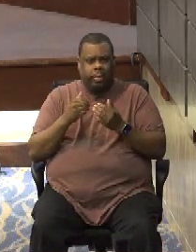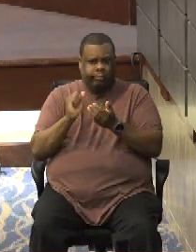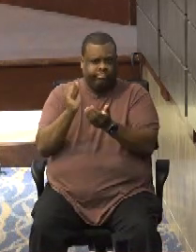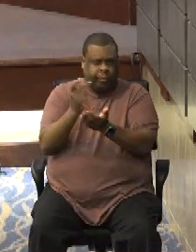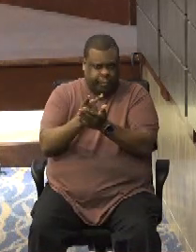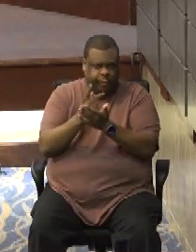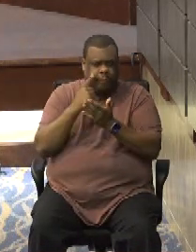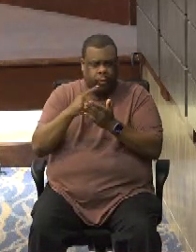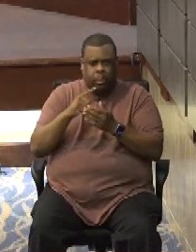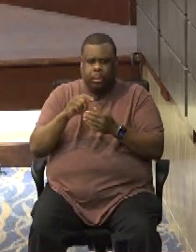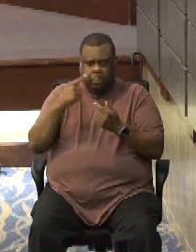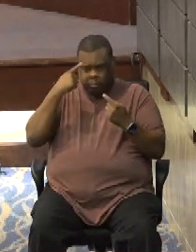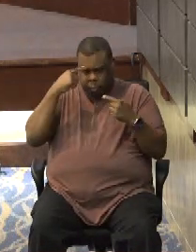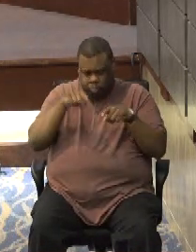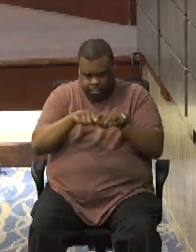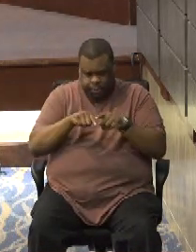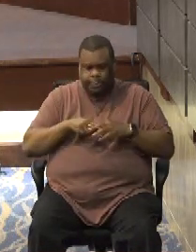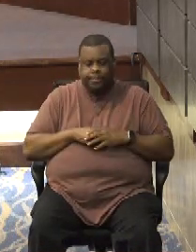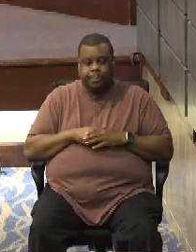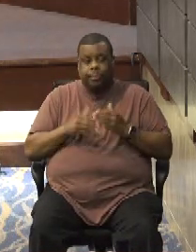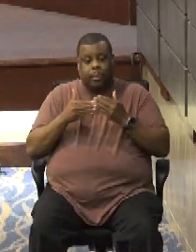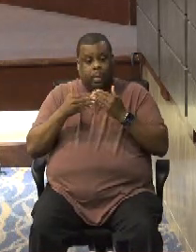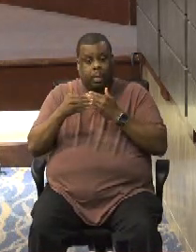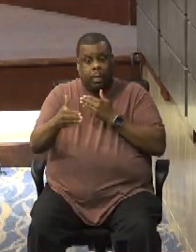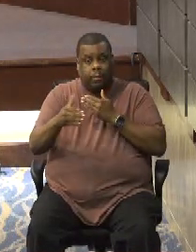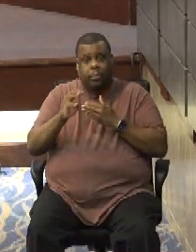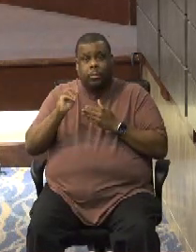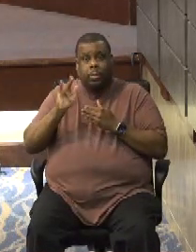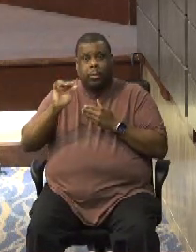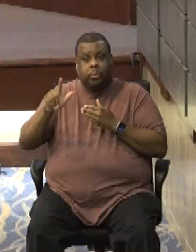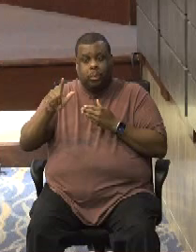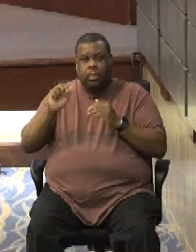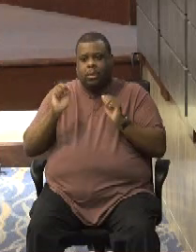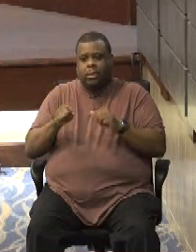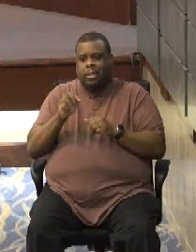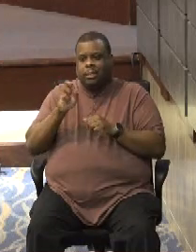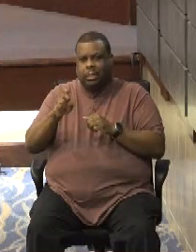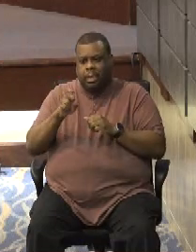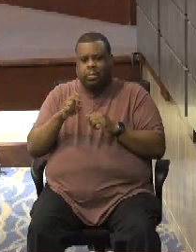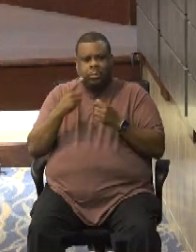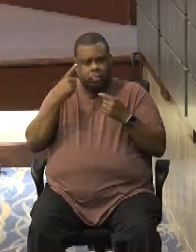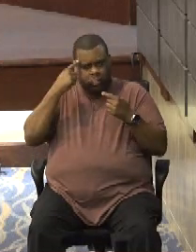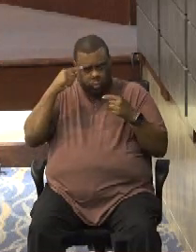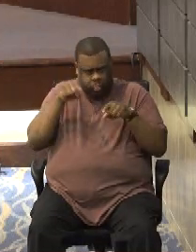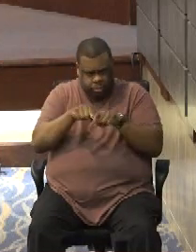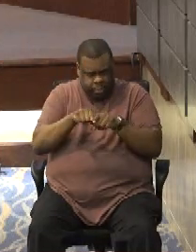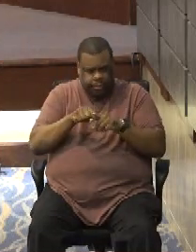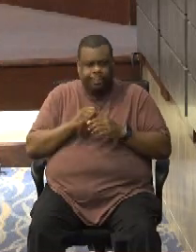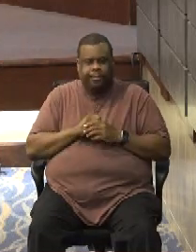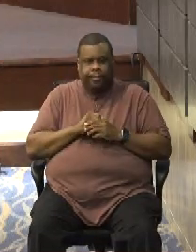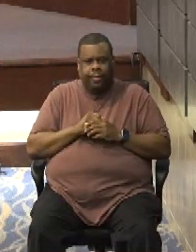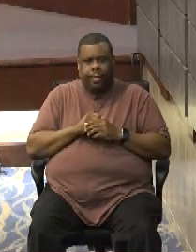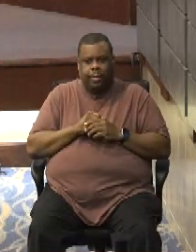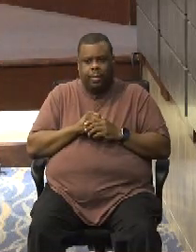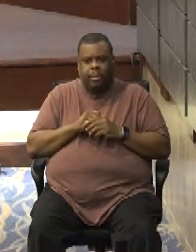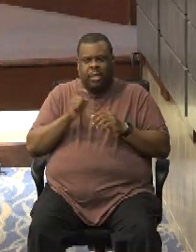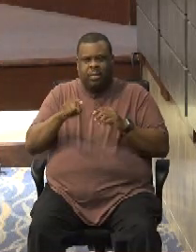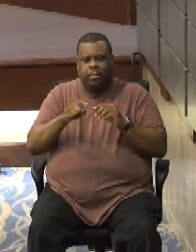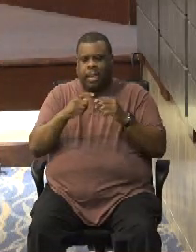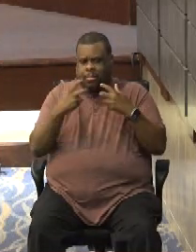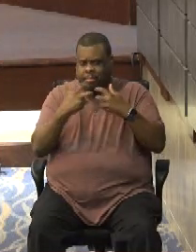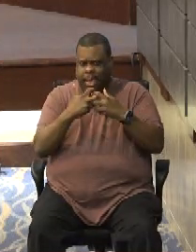agreements. Thereafter, a municipality may only enter into tax abatement agreements that meet its adopted